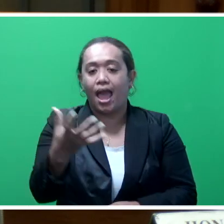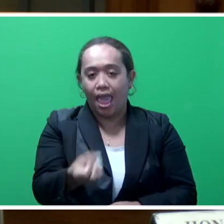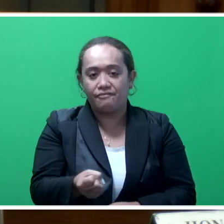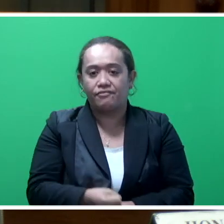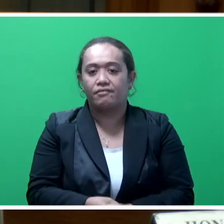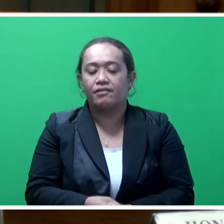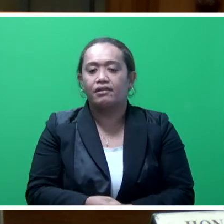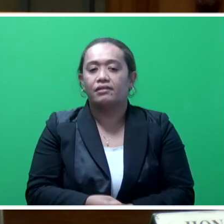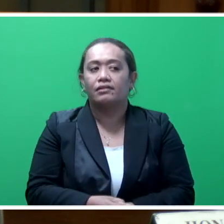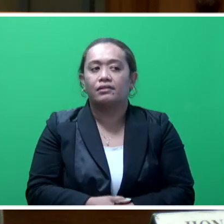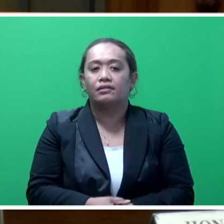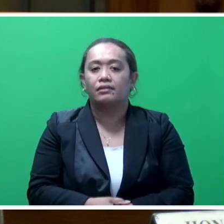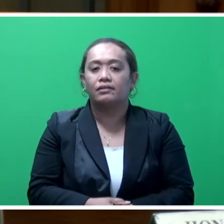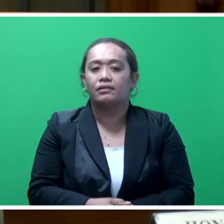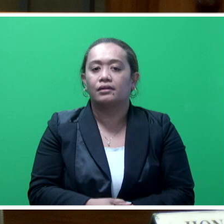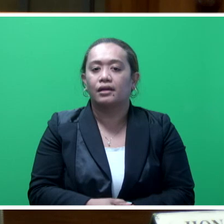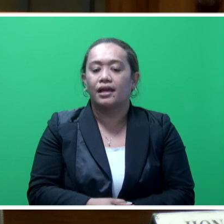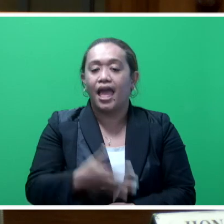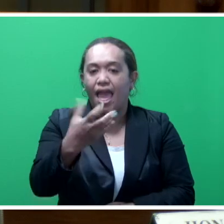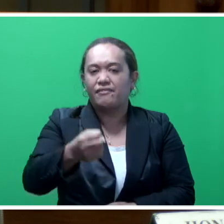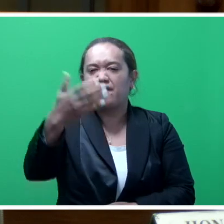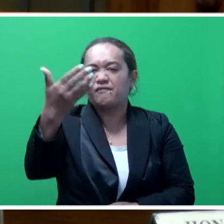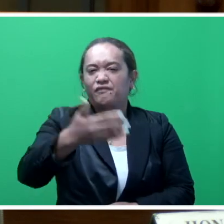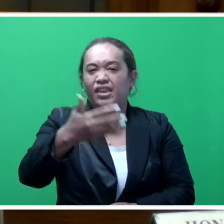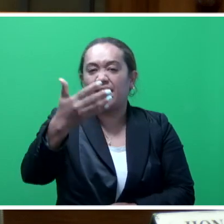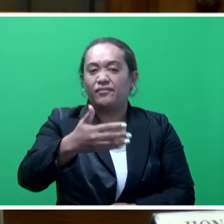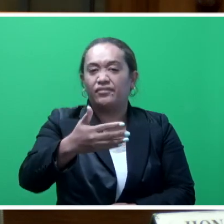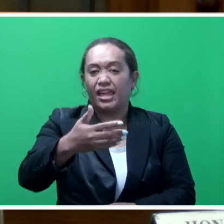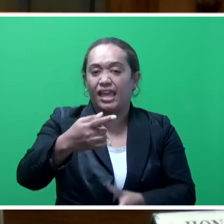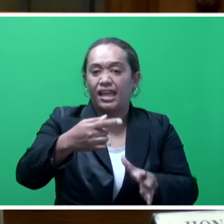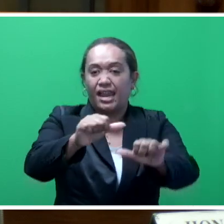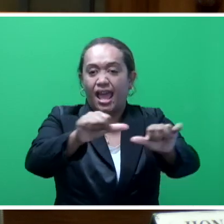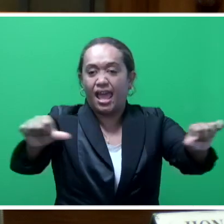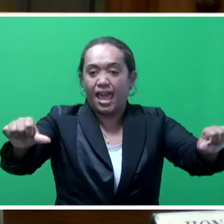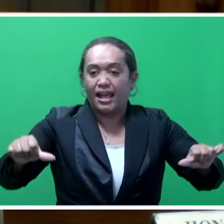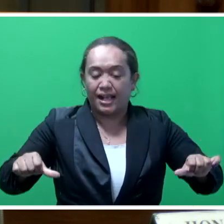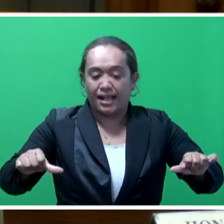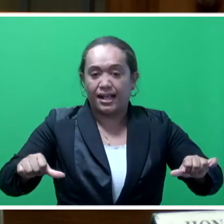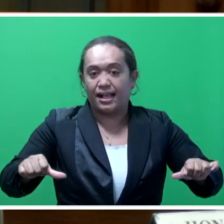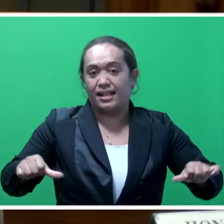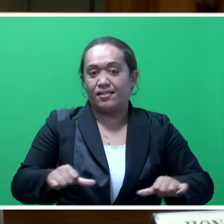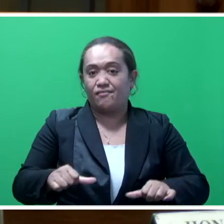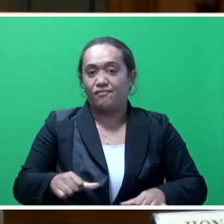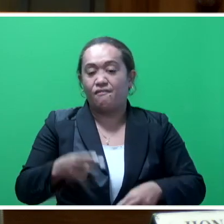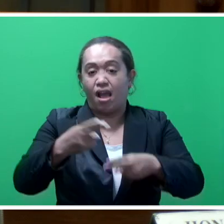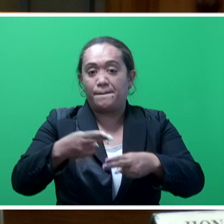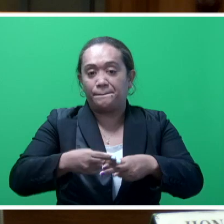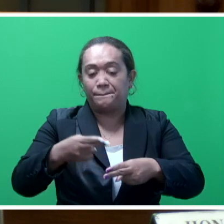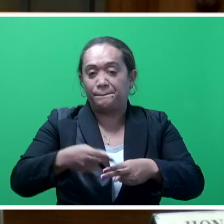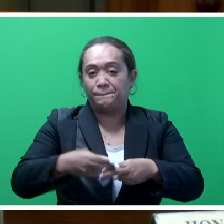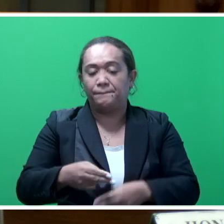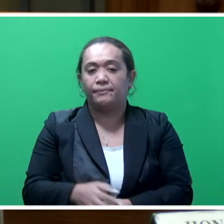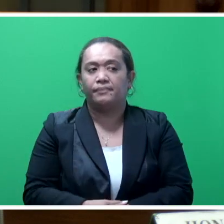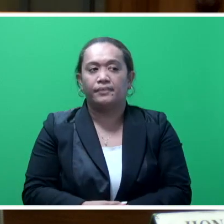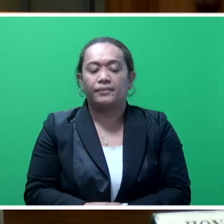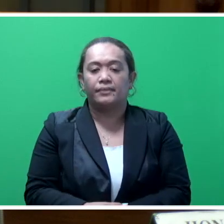year in a 15-acre farm without utilizing single inorganic fertilizer as well as